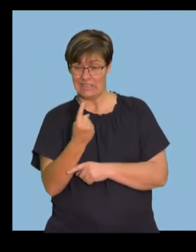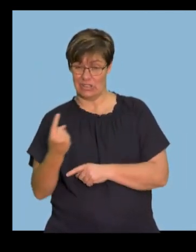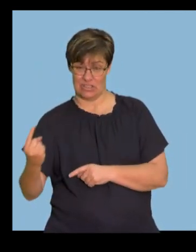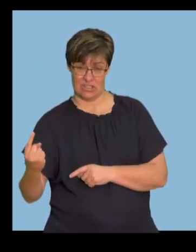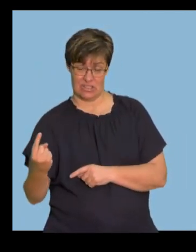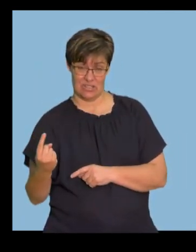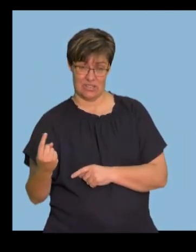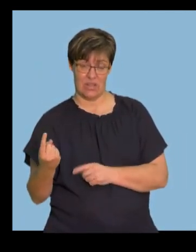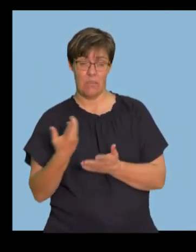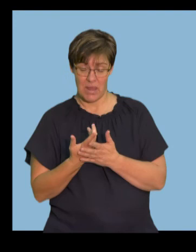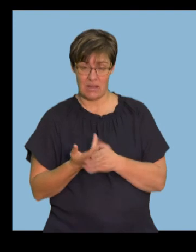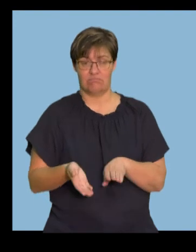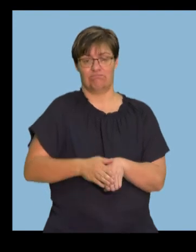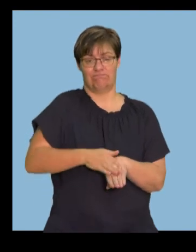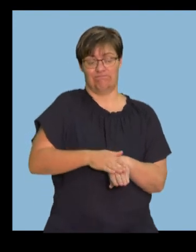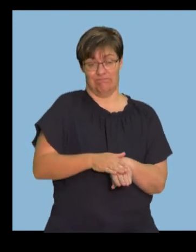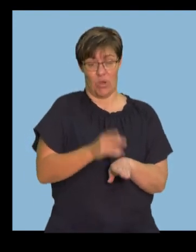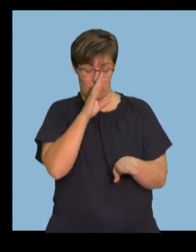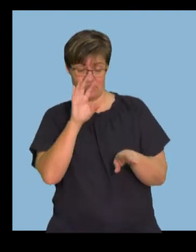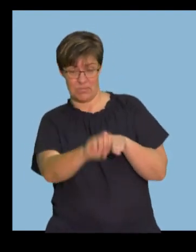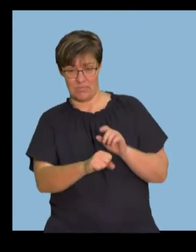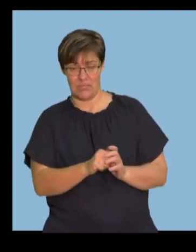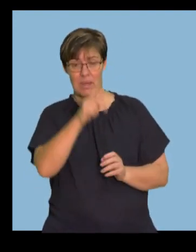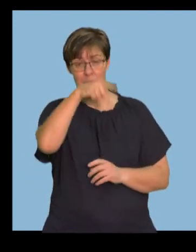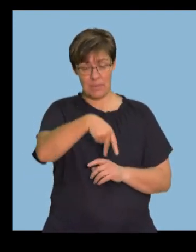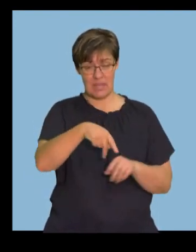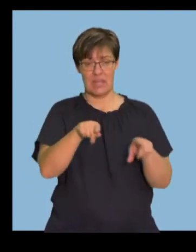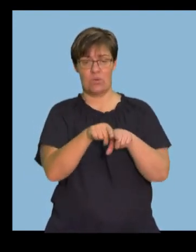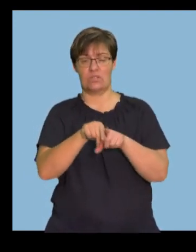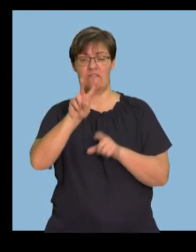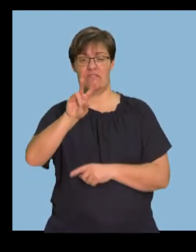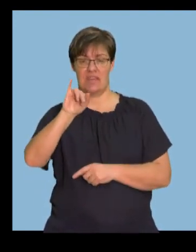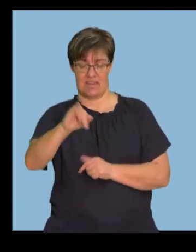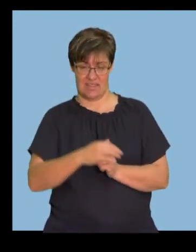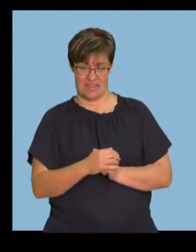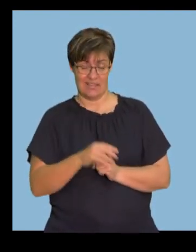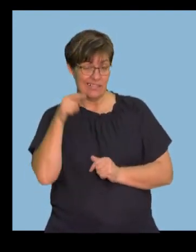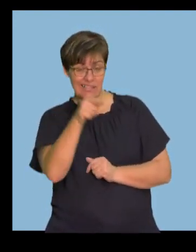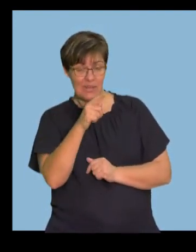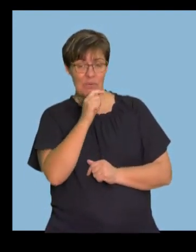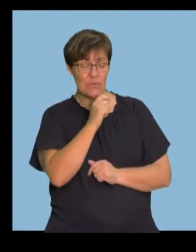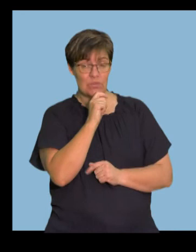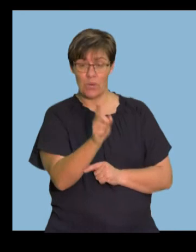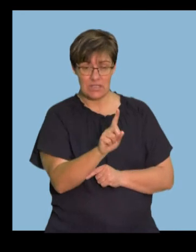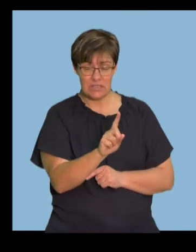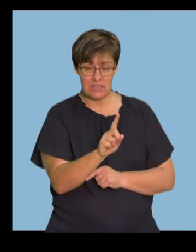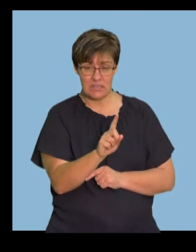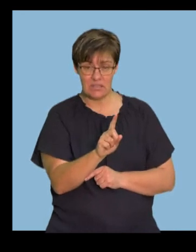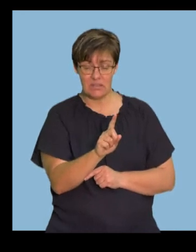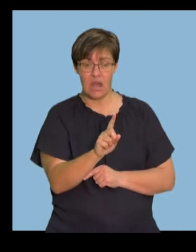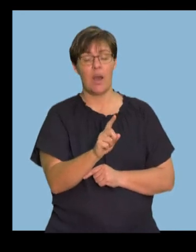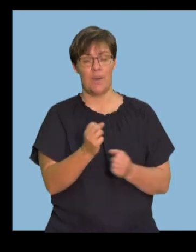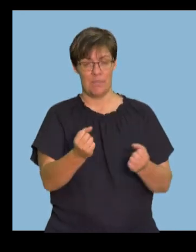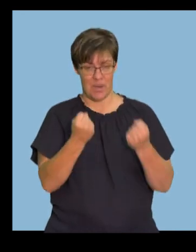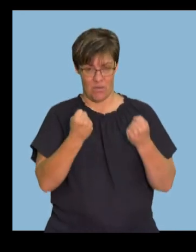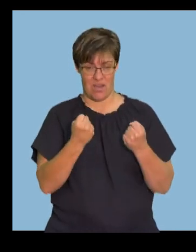every second, or in terms of charge, right? Now, P is equals to VI. We can only use this formula to determine